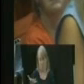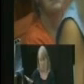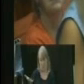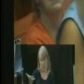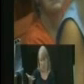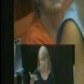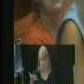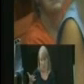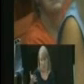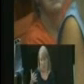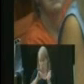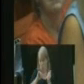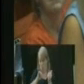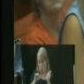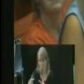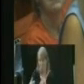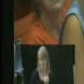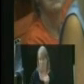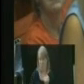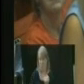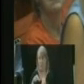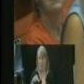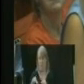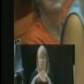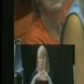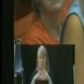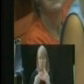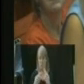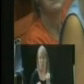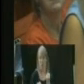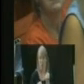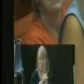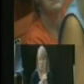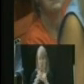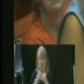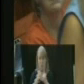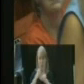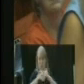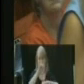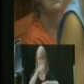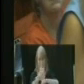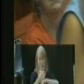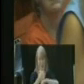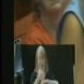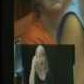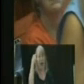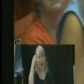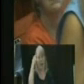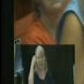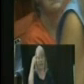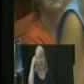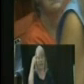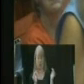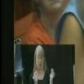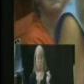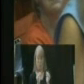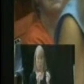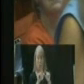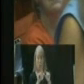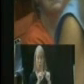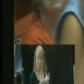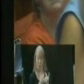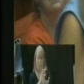unanimously are in support of a regional support structure. I think taking a smaller group of